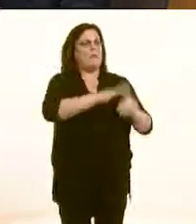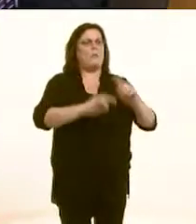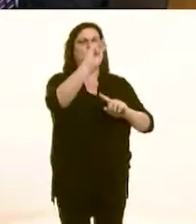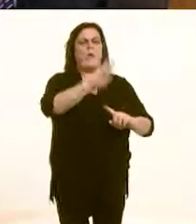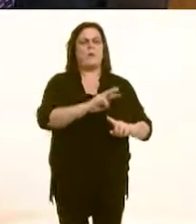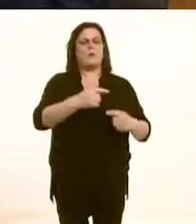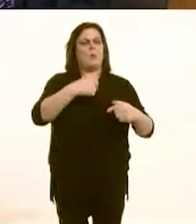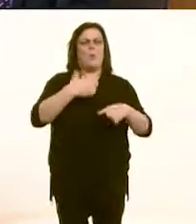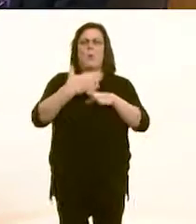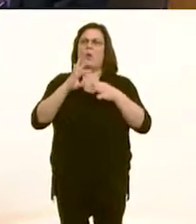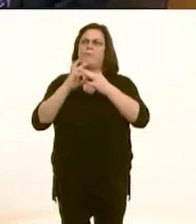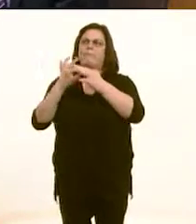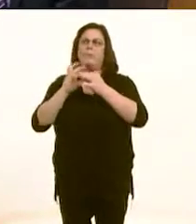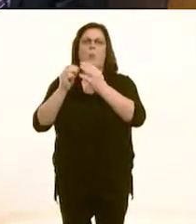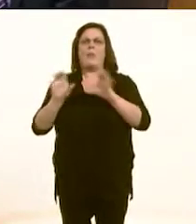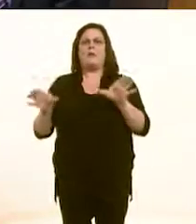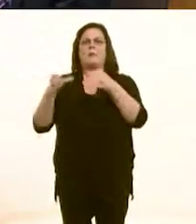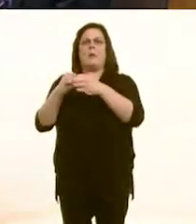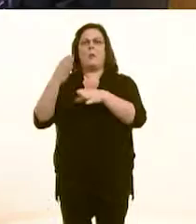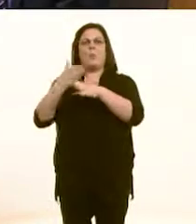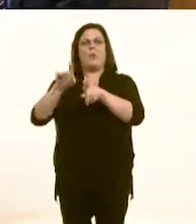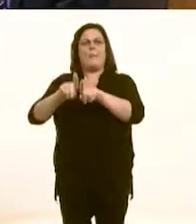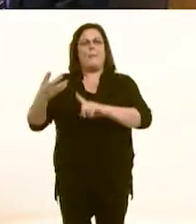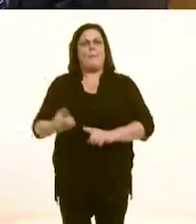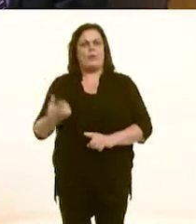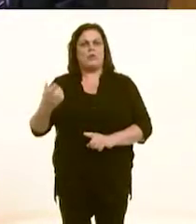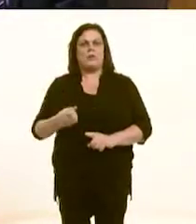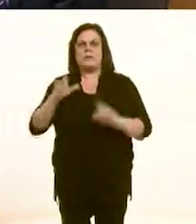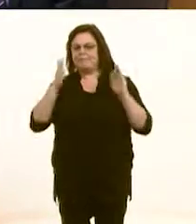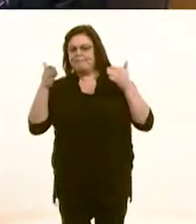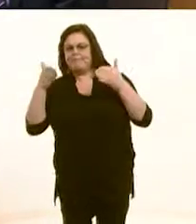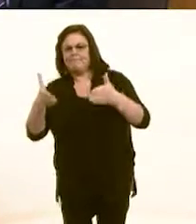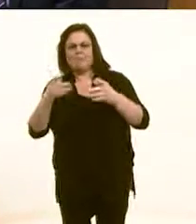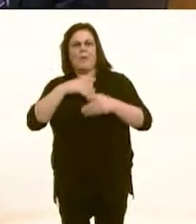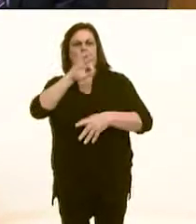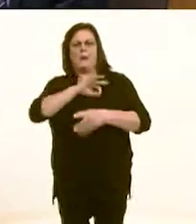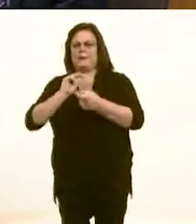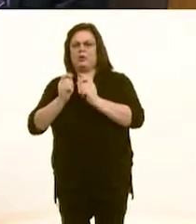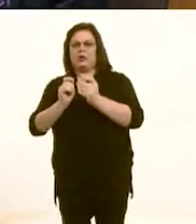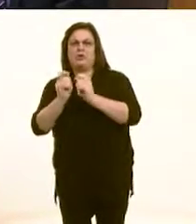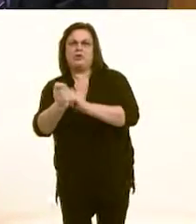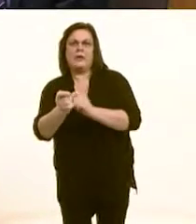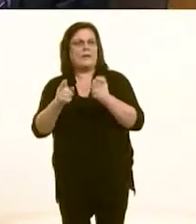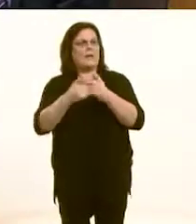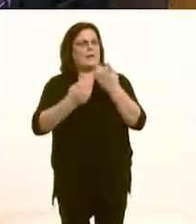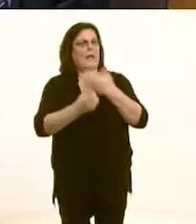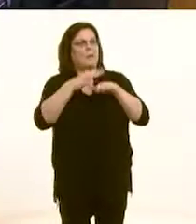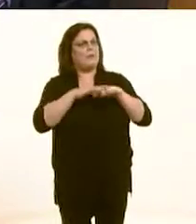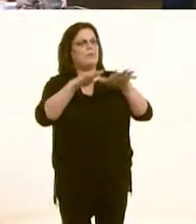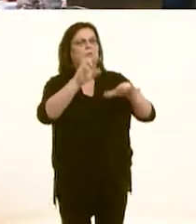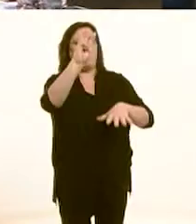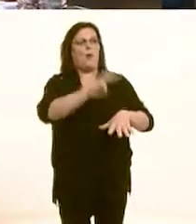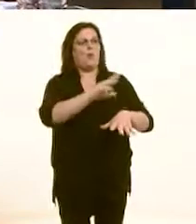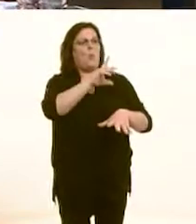work closely with officials from the Department for Work and Pensions on the welfare benefit changes as they are implemented across Wales in order to protect Welsh people from